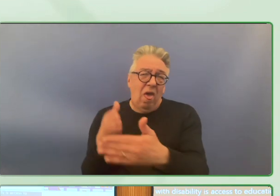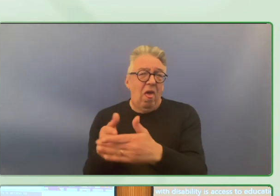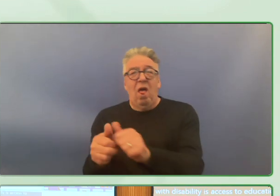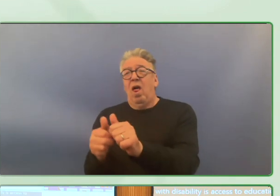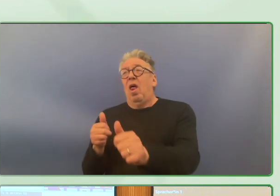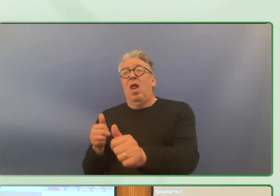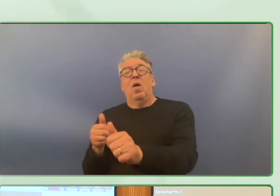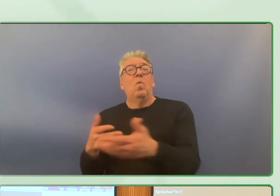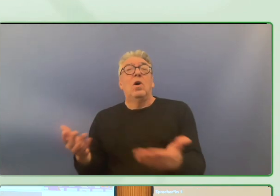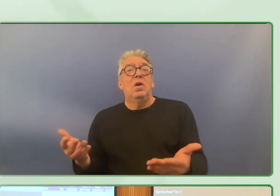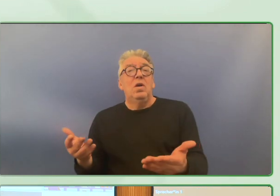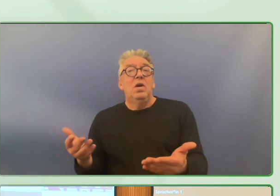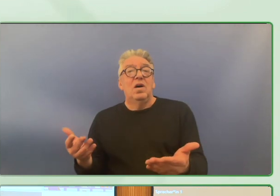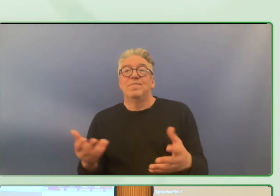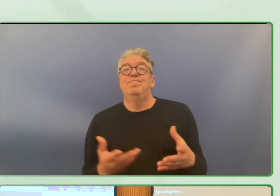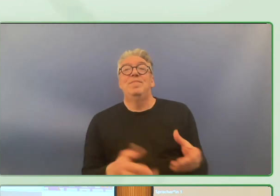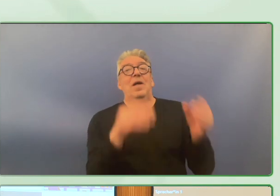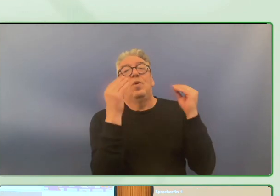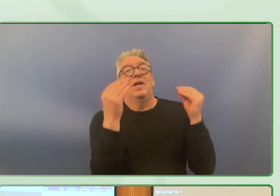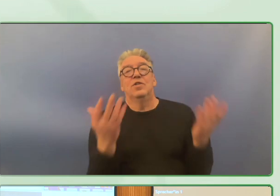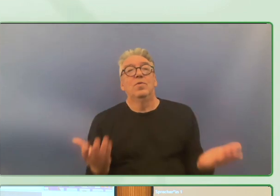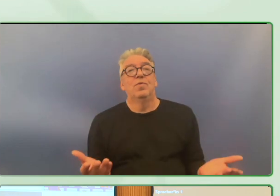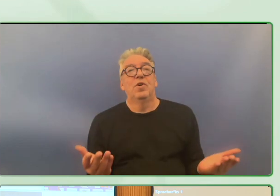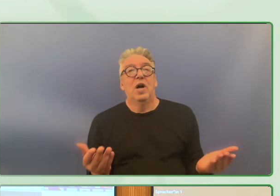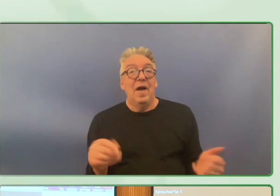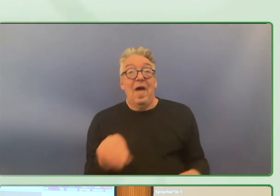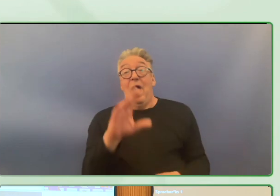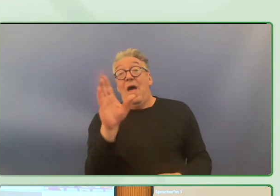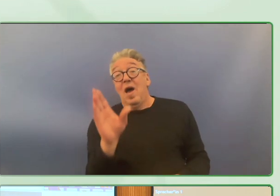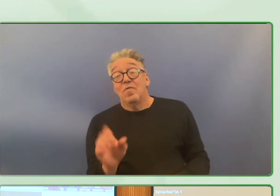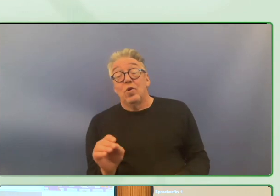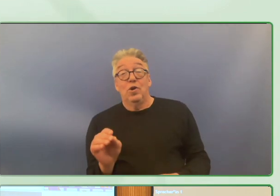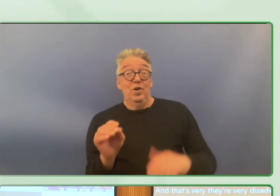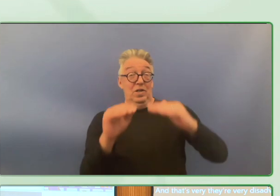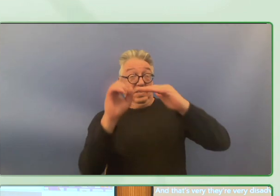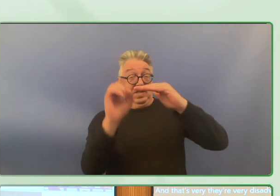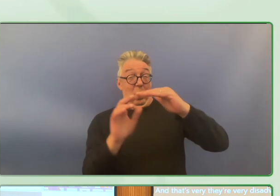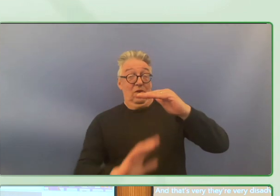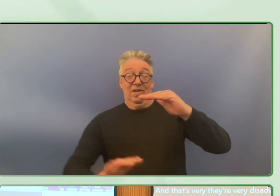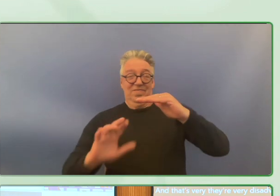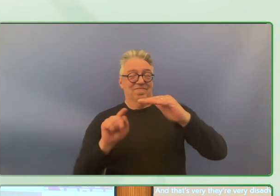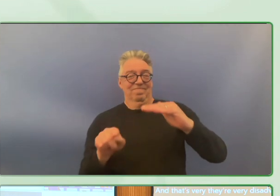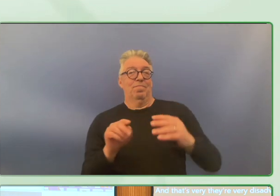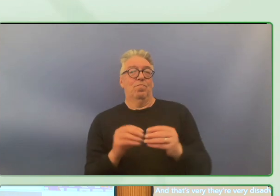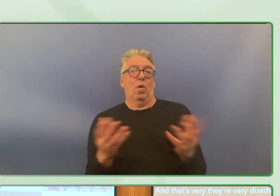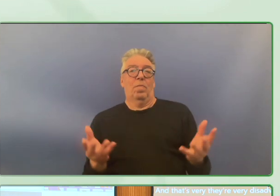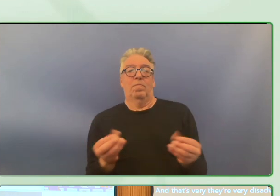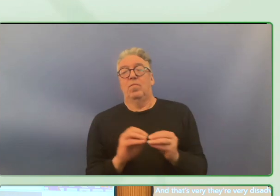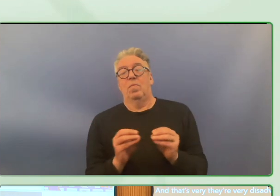south, Kenya and the other sub-Saharan African countries. Our main focus is to create inclusive education for